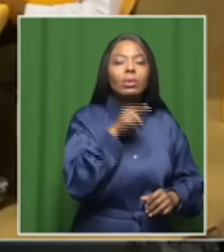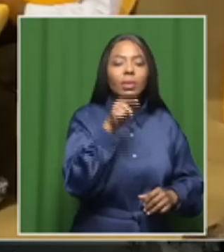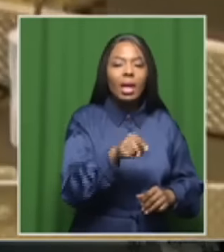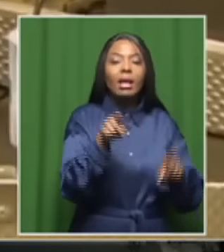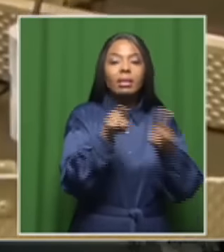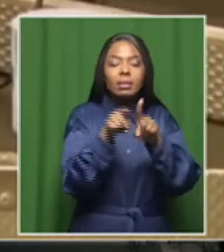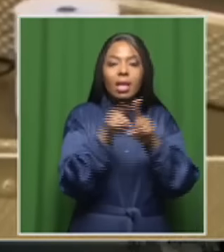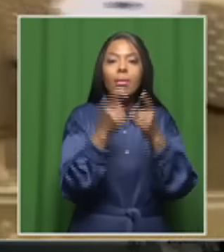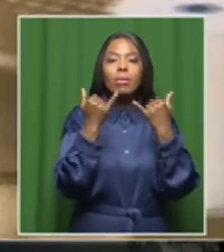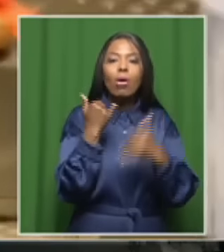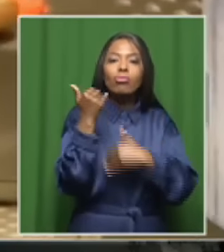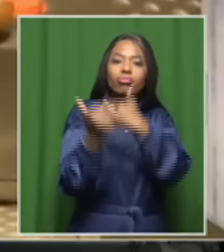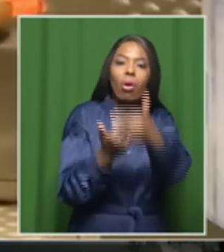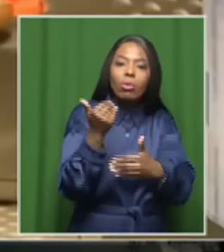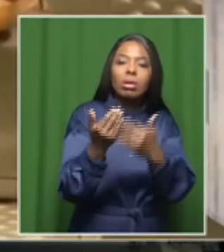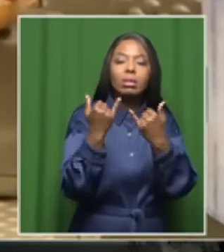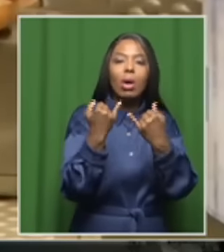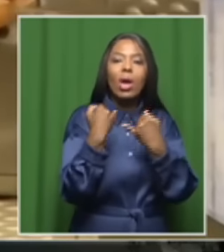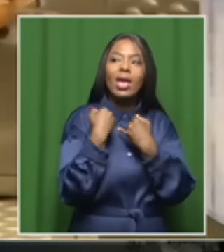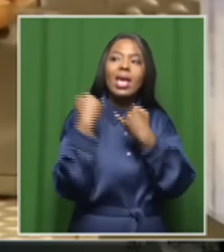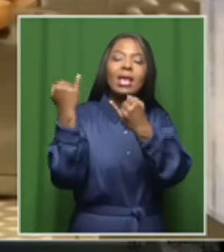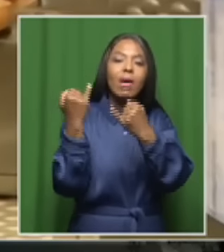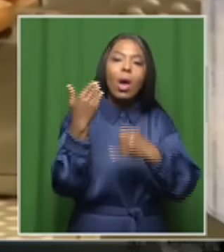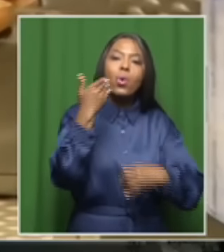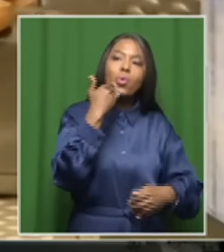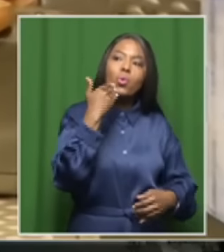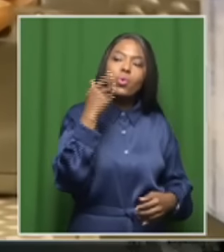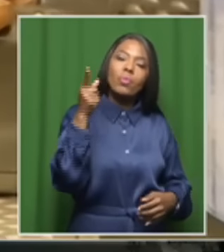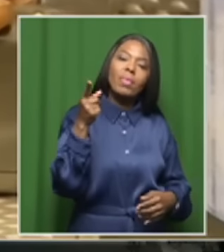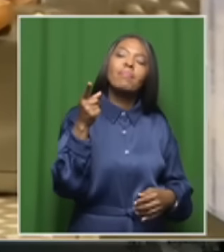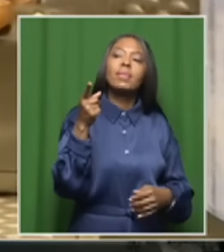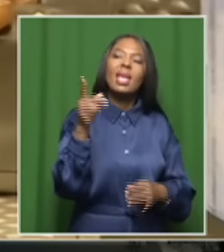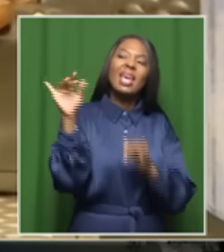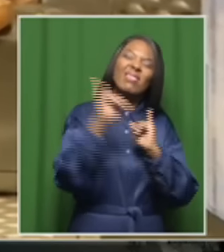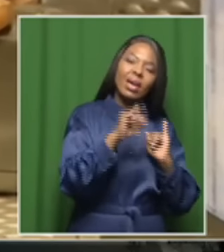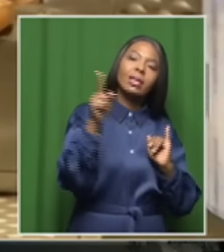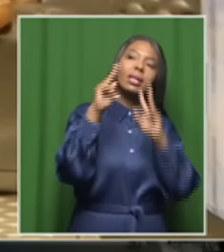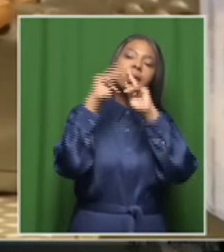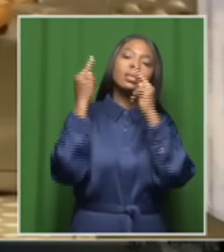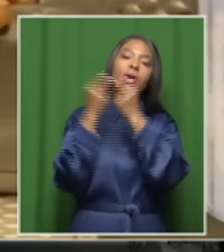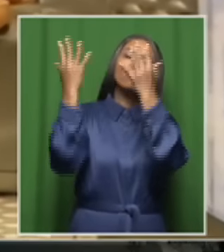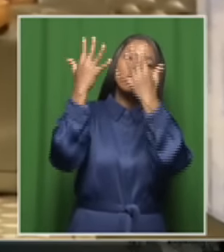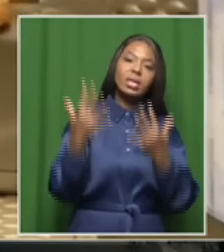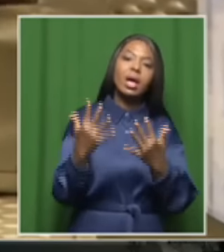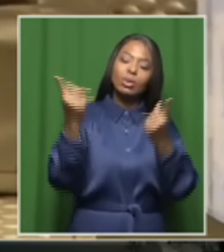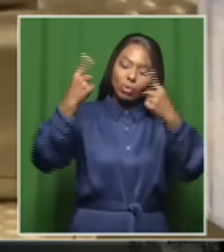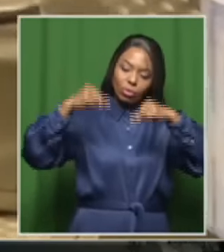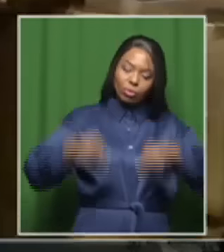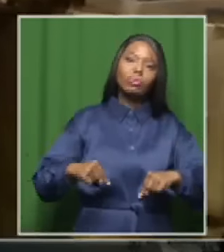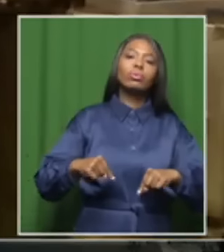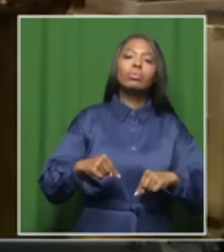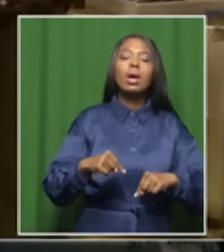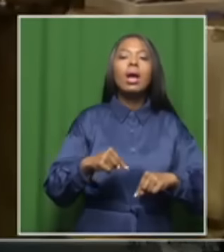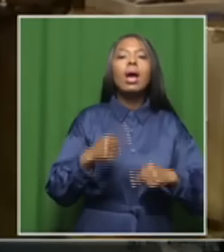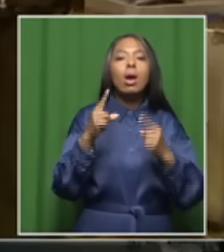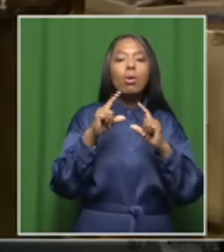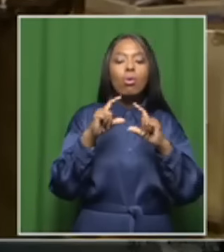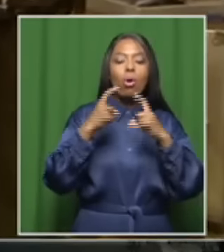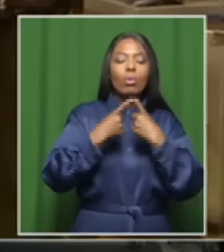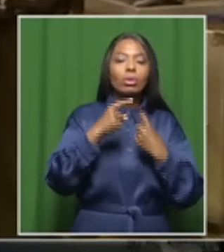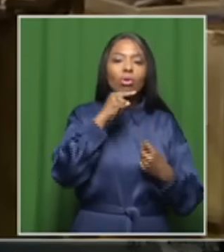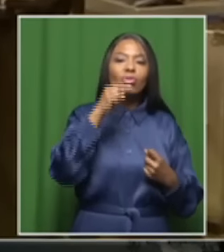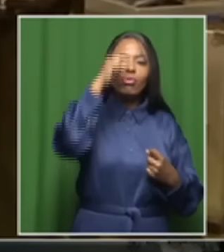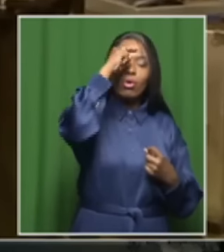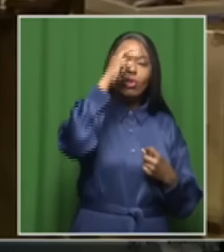in a process of inviting National Treasury to come before the Portfolio Committee to say to us, to tell